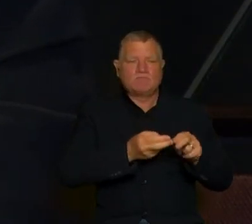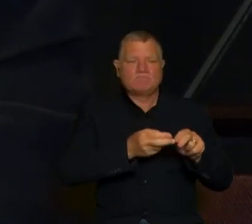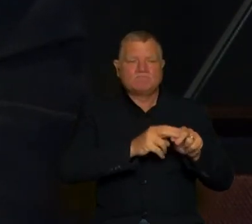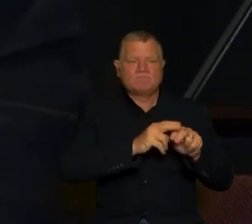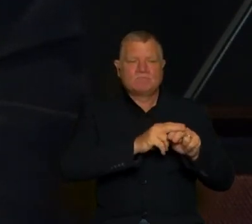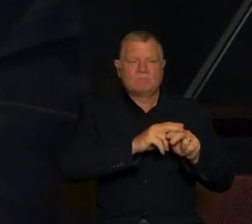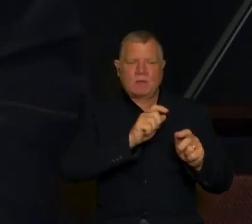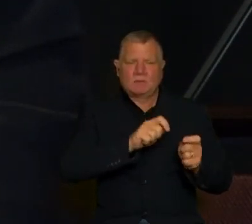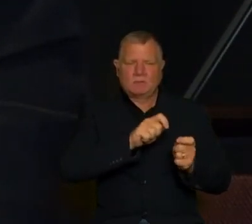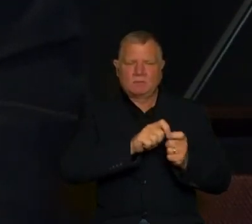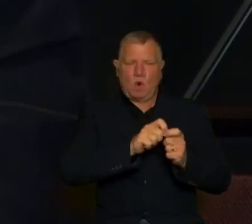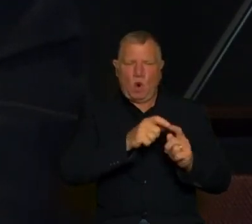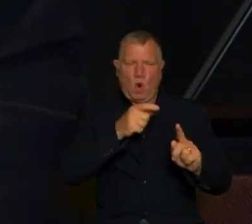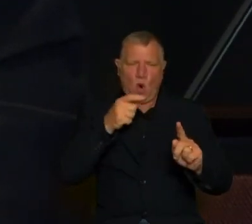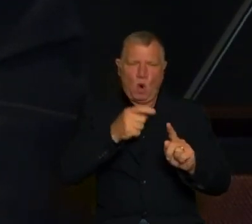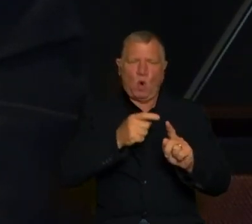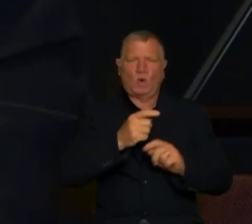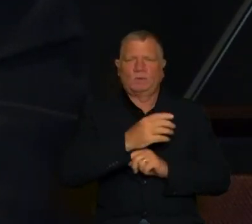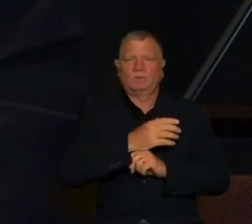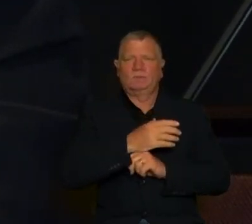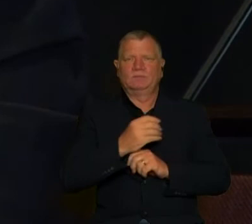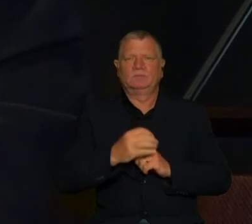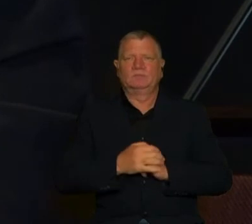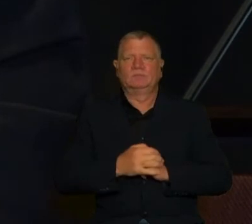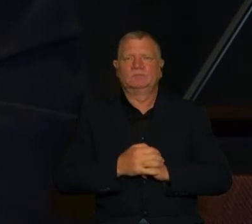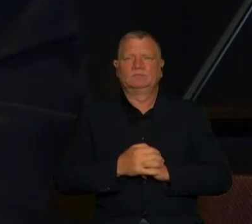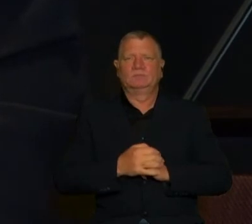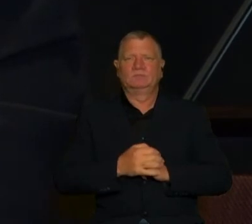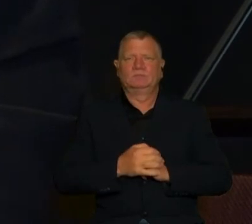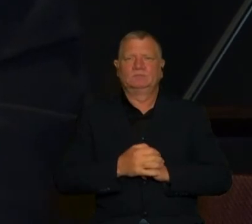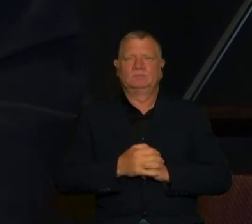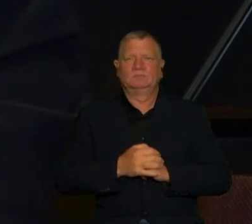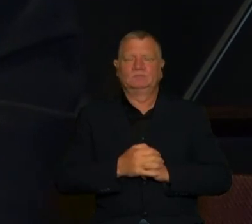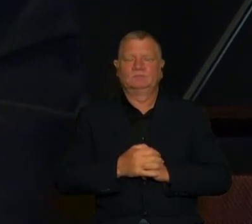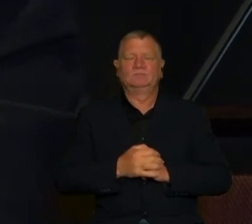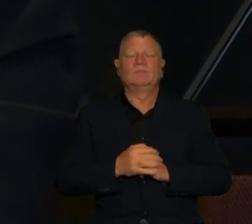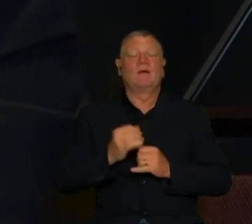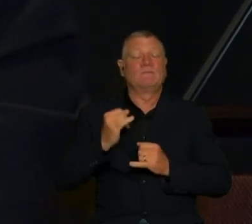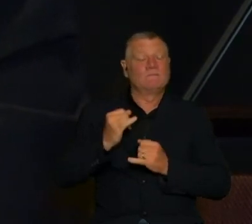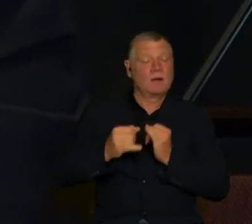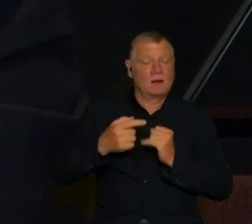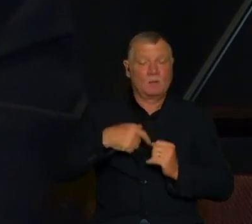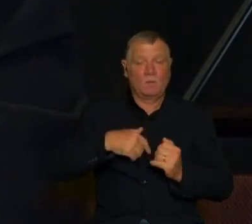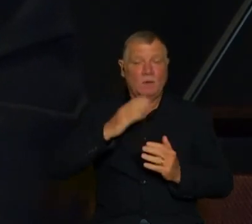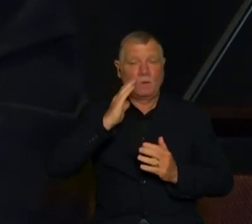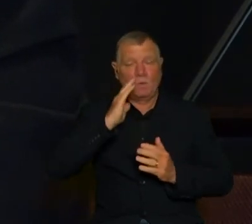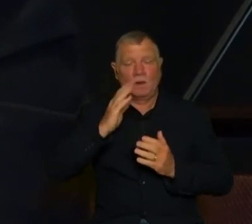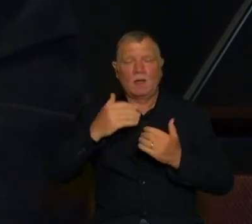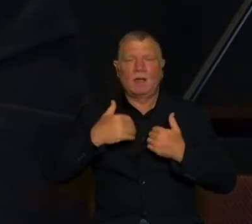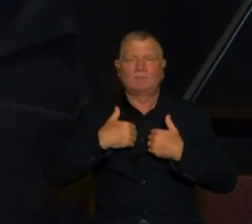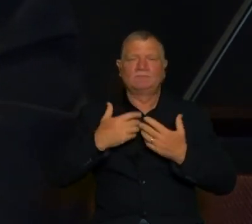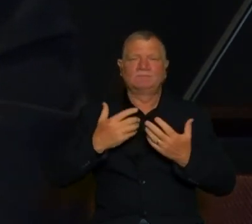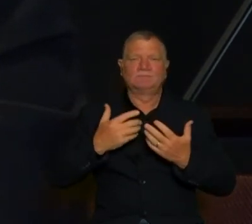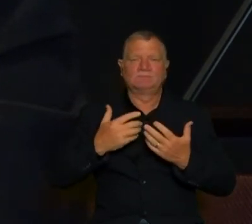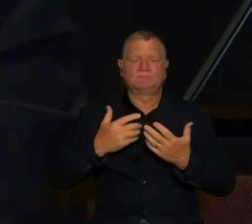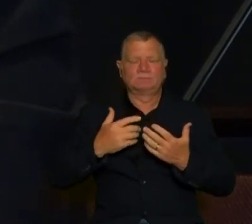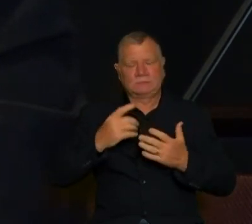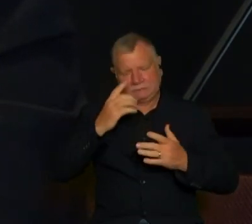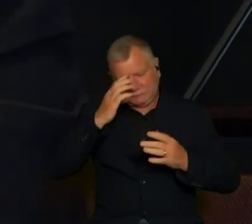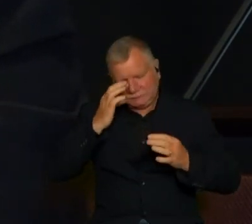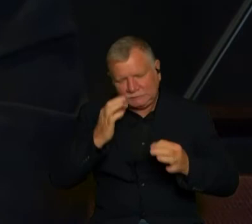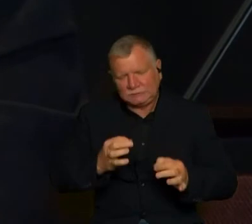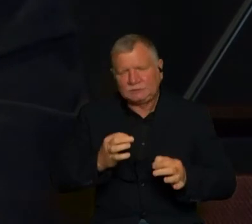you know, very specific goals and objectives. And finally, we're going to have rational decision